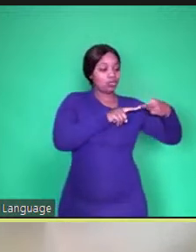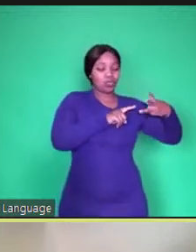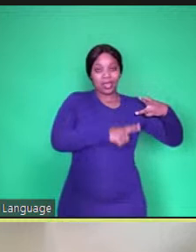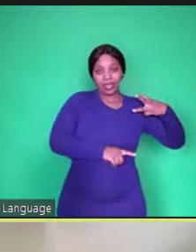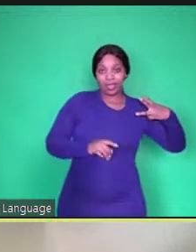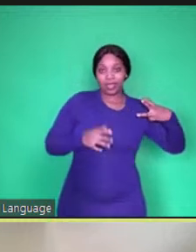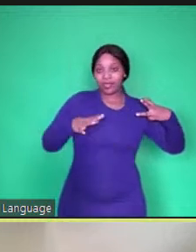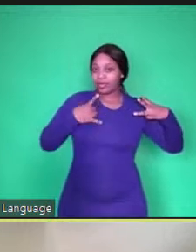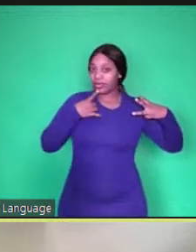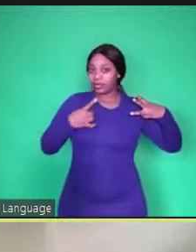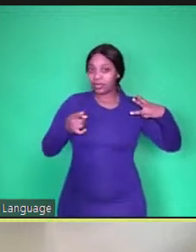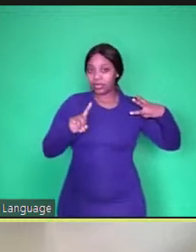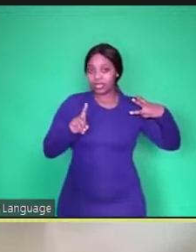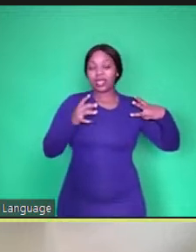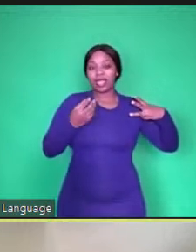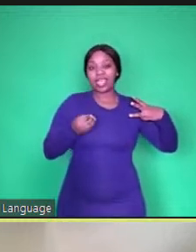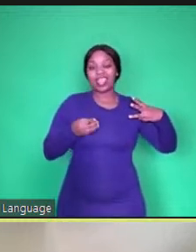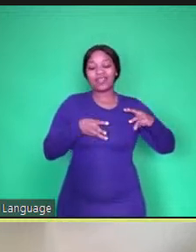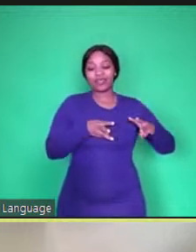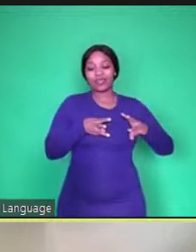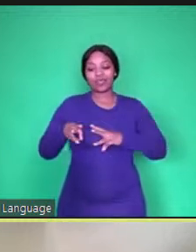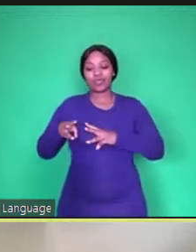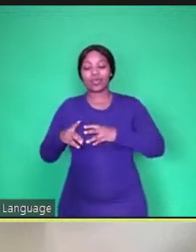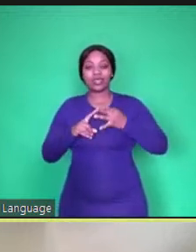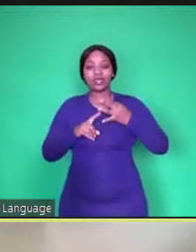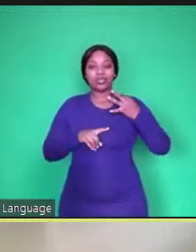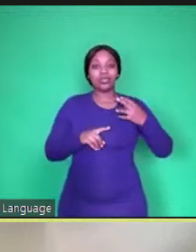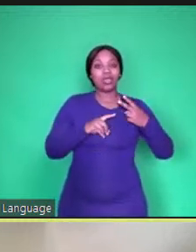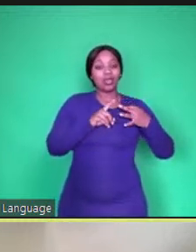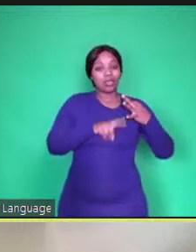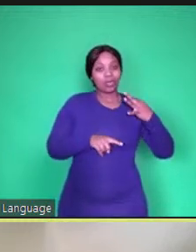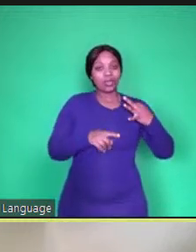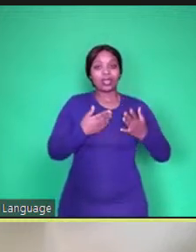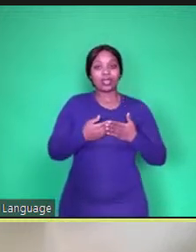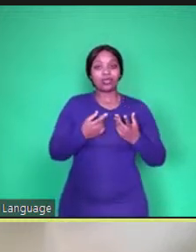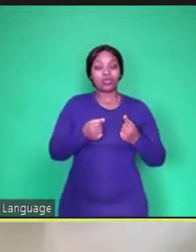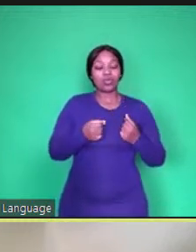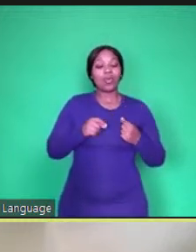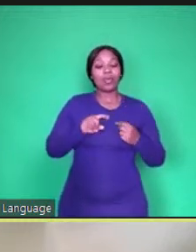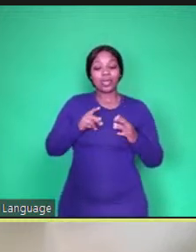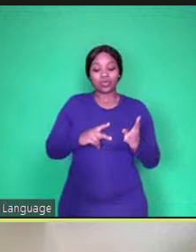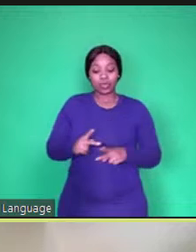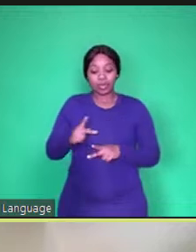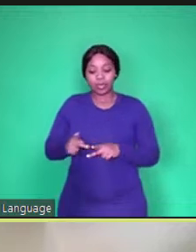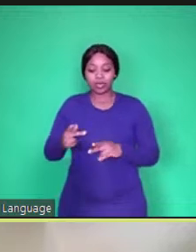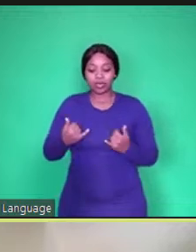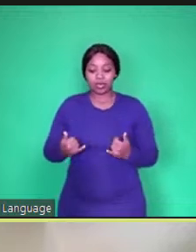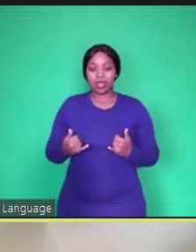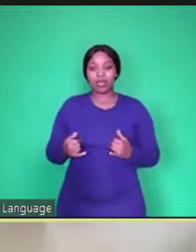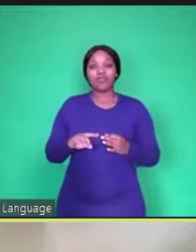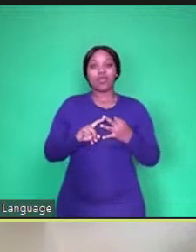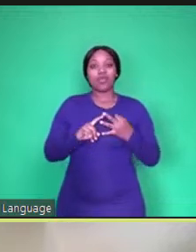on, wave 3 is still under preparation, possibly might start data collection for 4 in the coming month or 2.